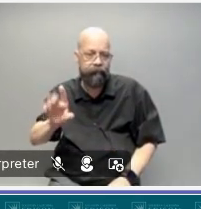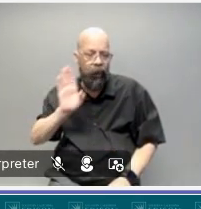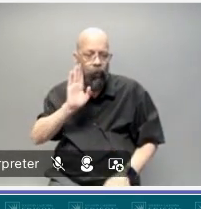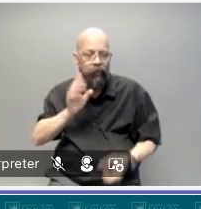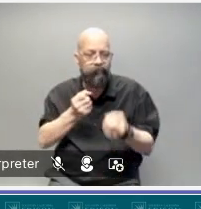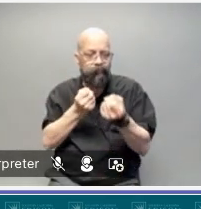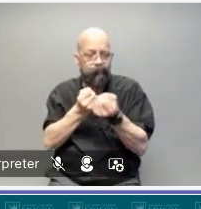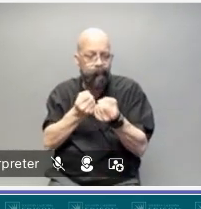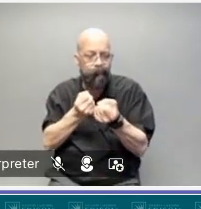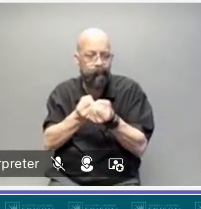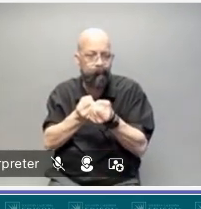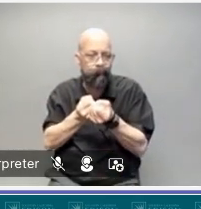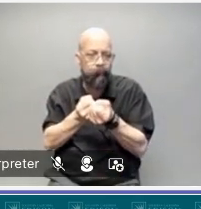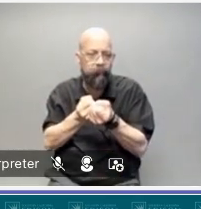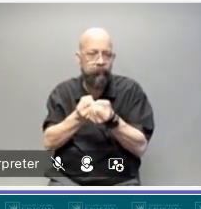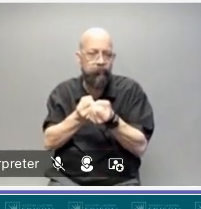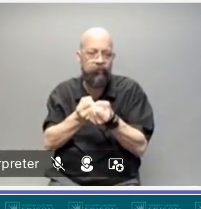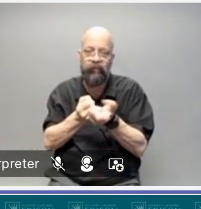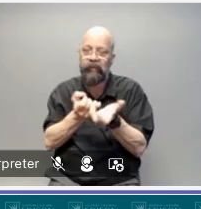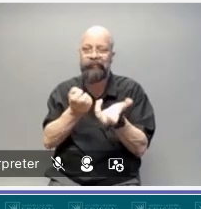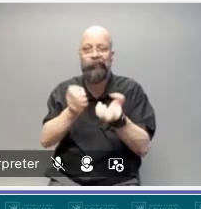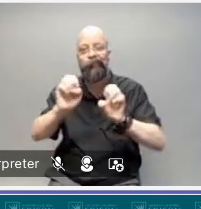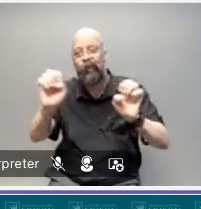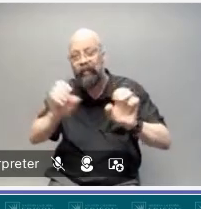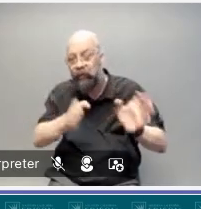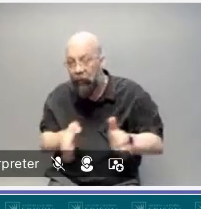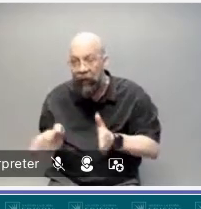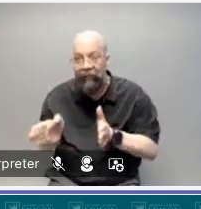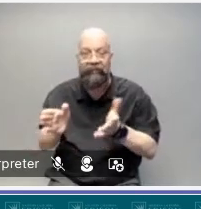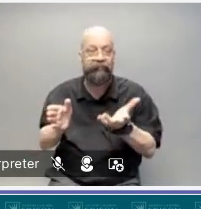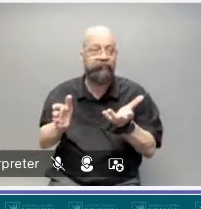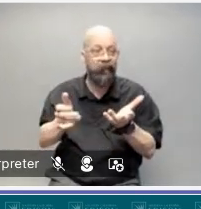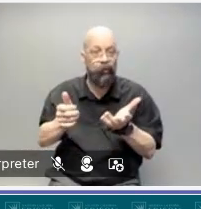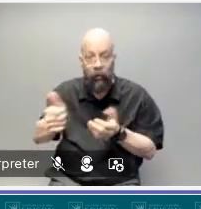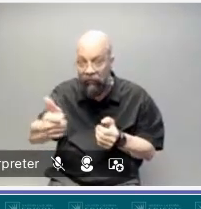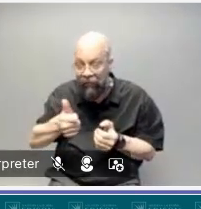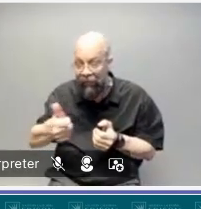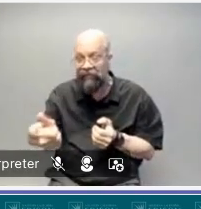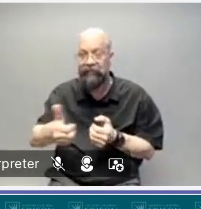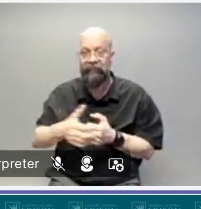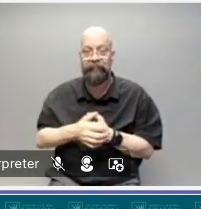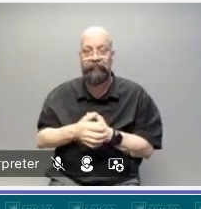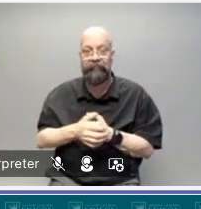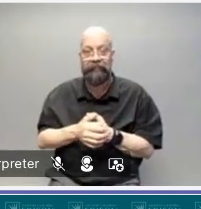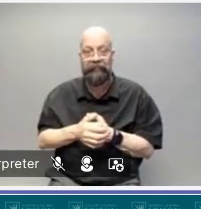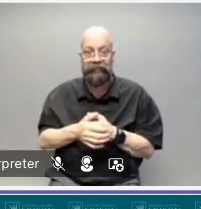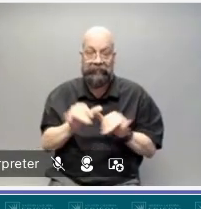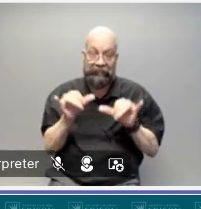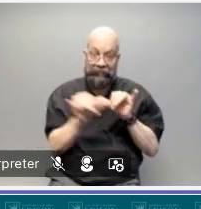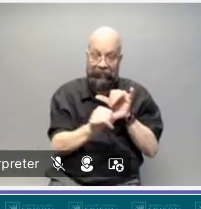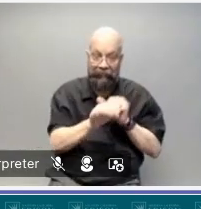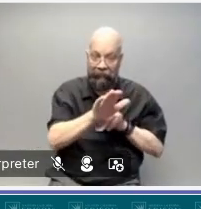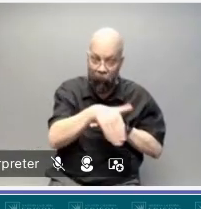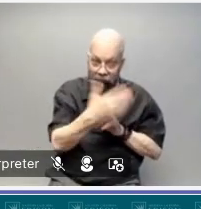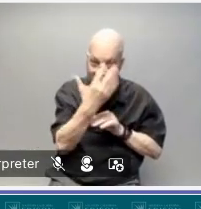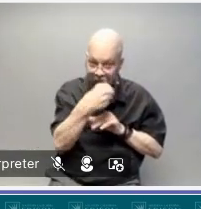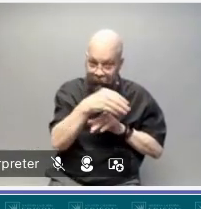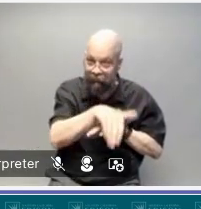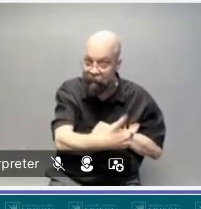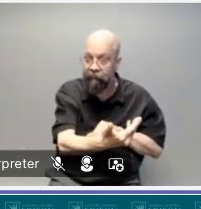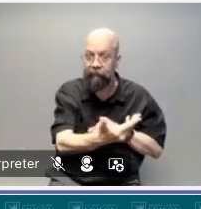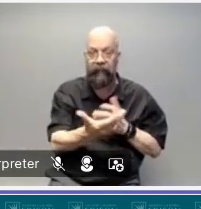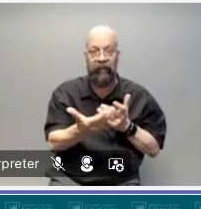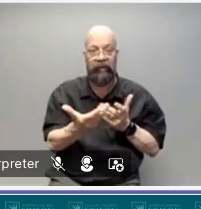with access and functional needs with emergency preparedness, transportation, lodging, food assistance, and other